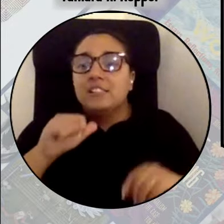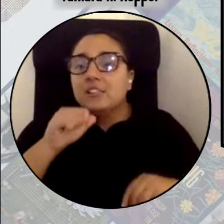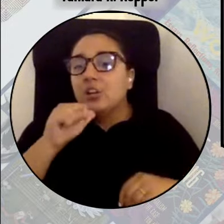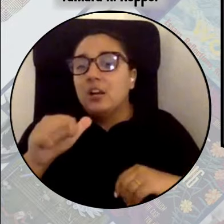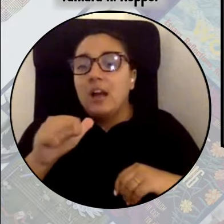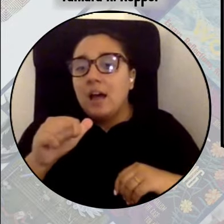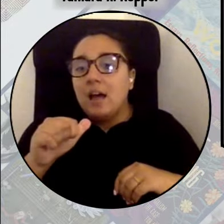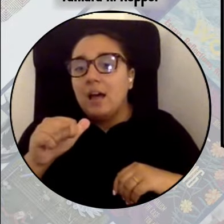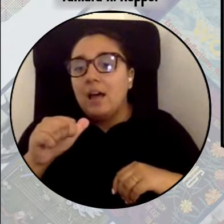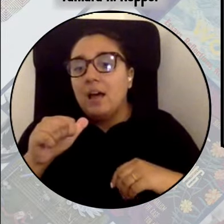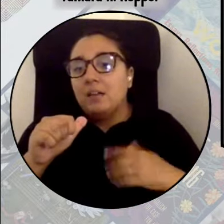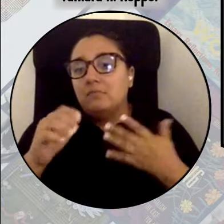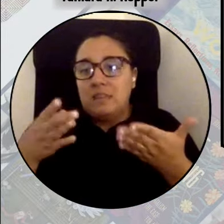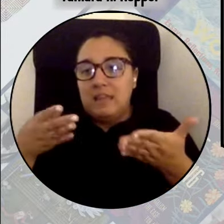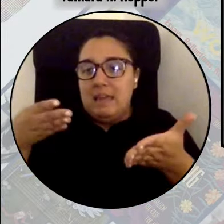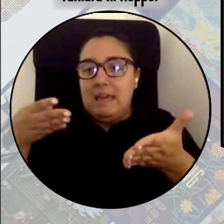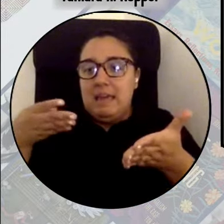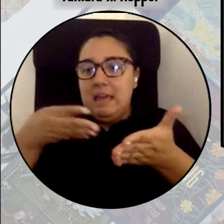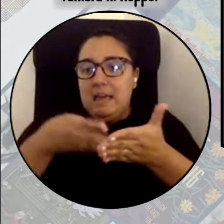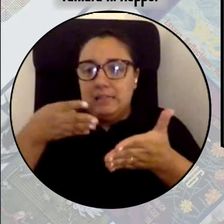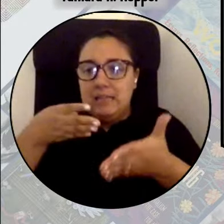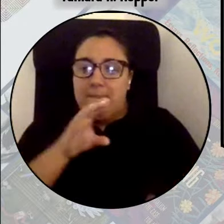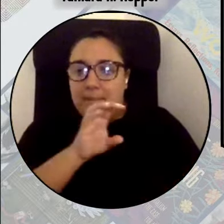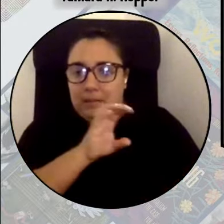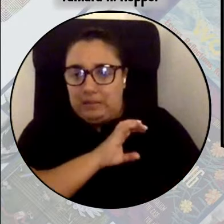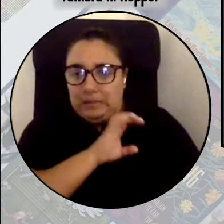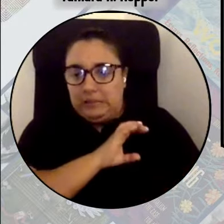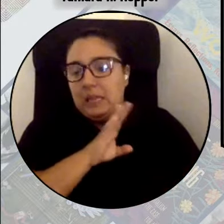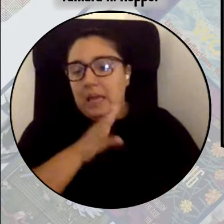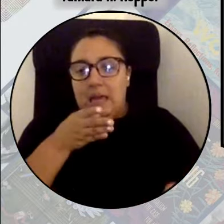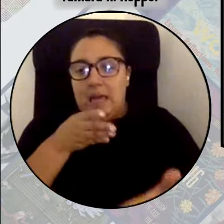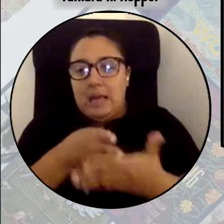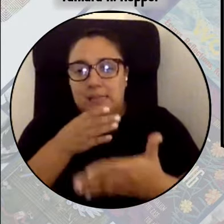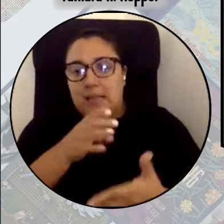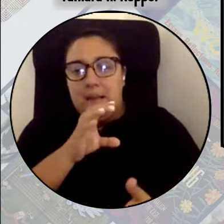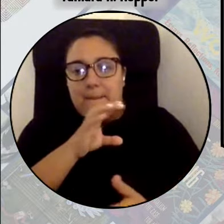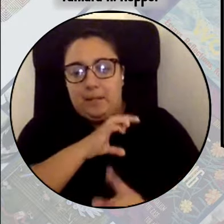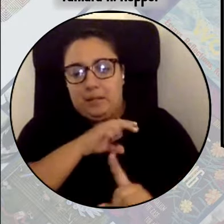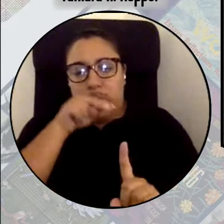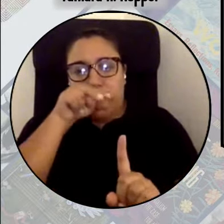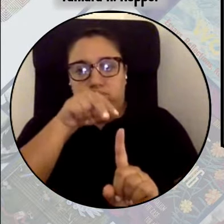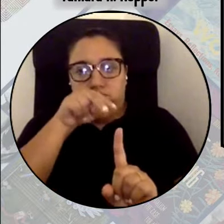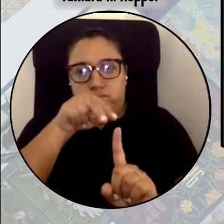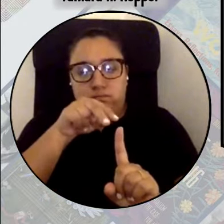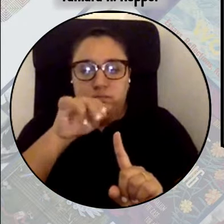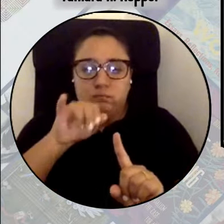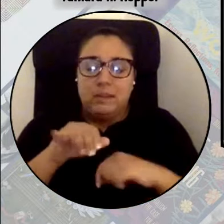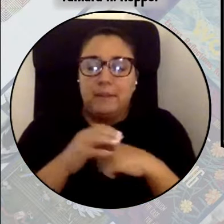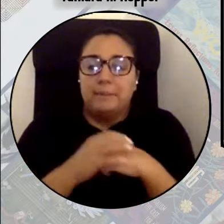or anti-criminalization, right? And so that's something to kind of consider. Now,